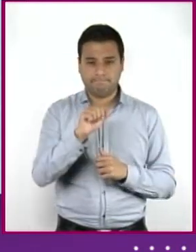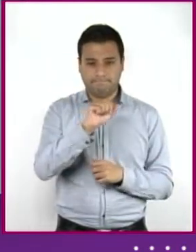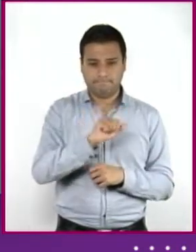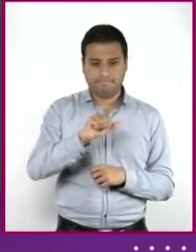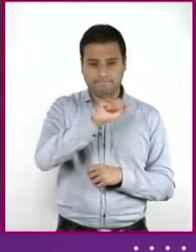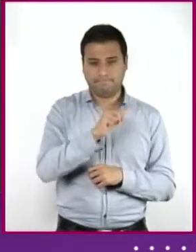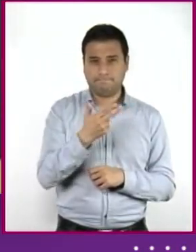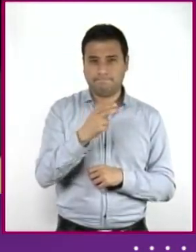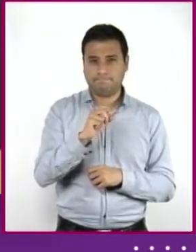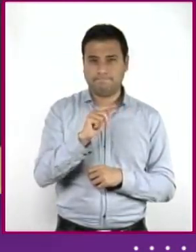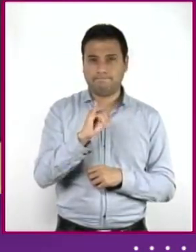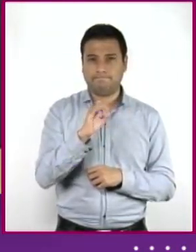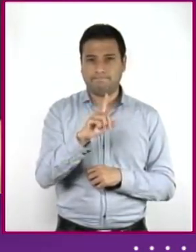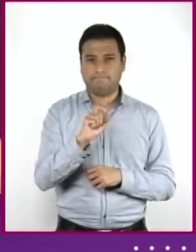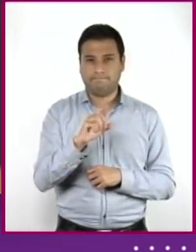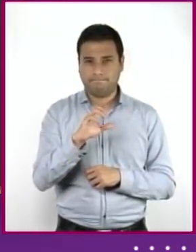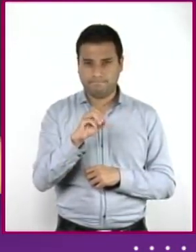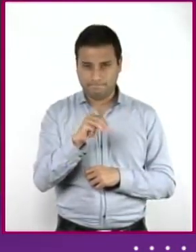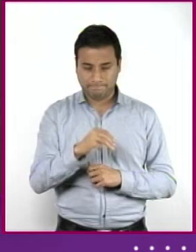radiorebelde@hotmail.com.